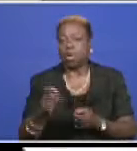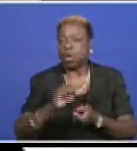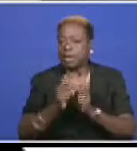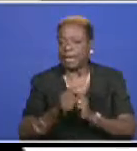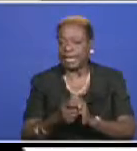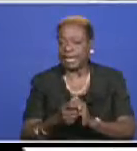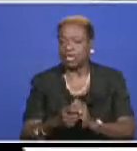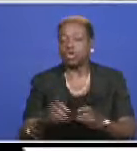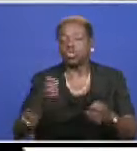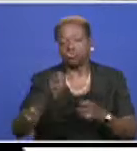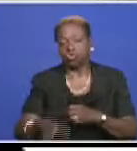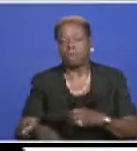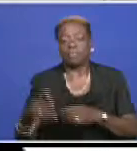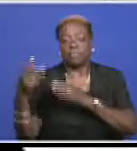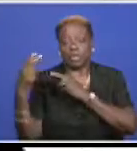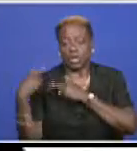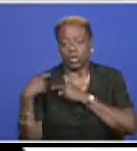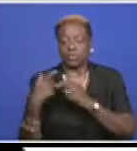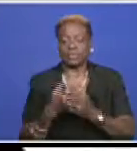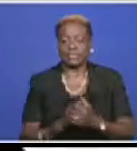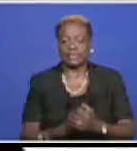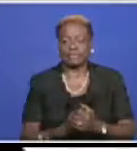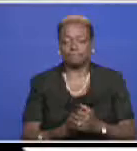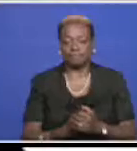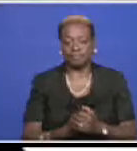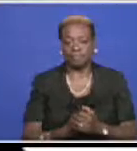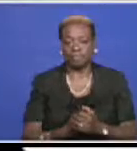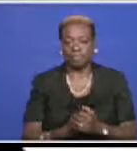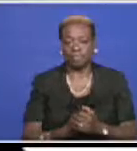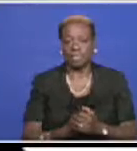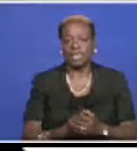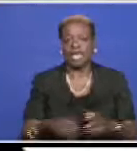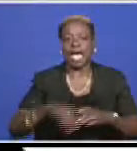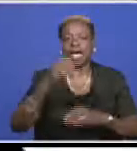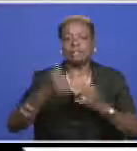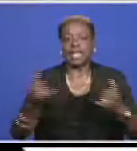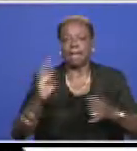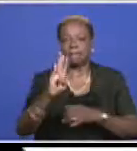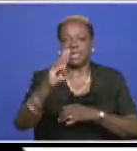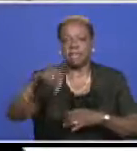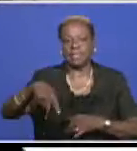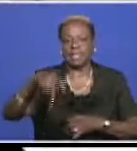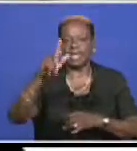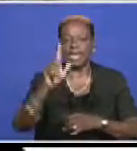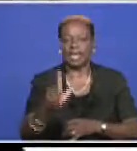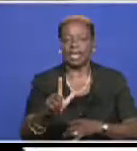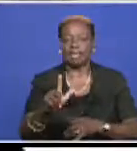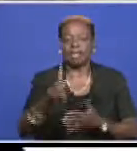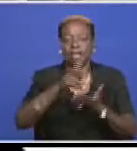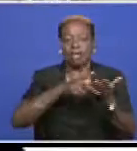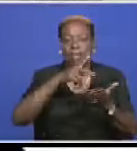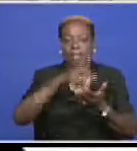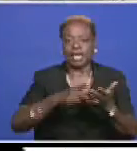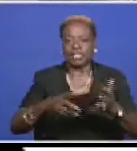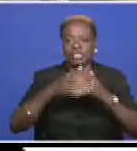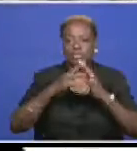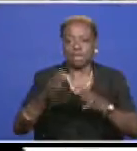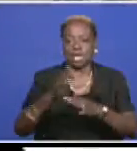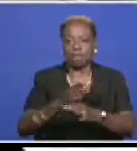up into the system as quickly as we possibly can. He also outlined B.P.L's phased generation improvement